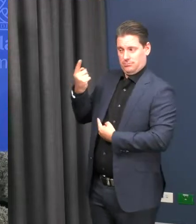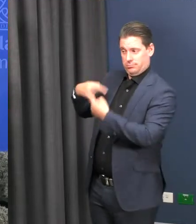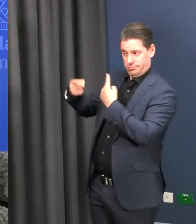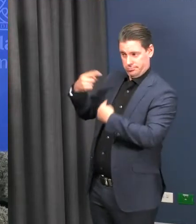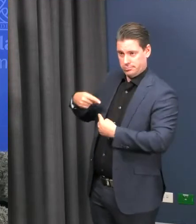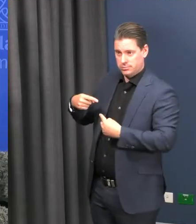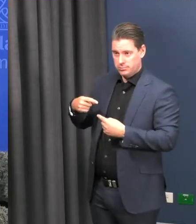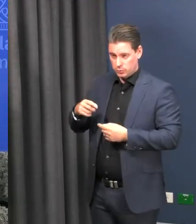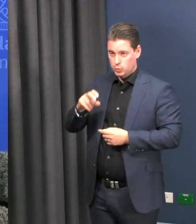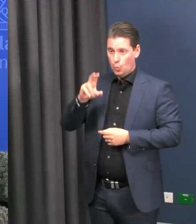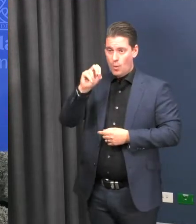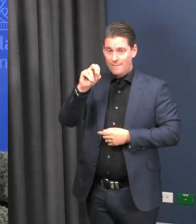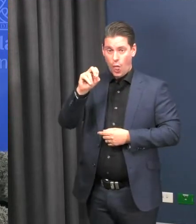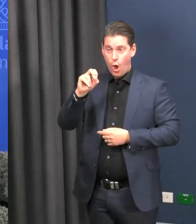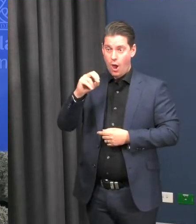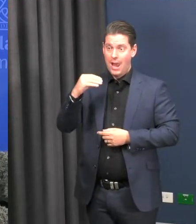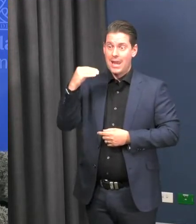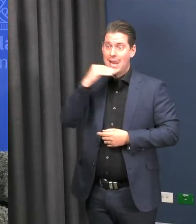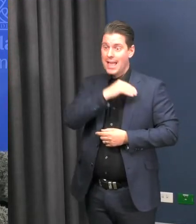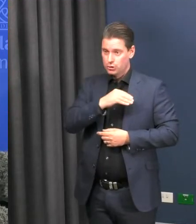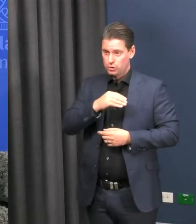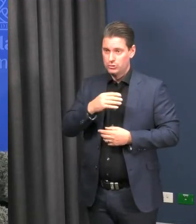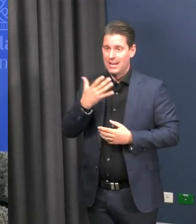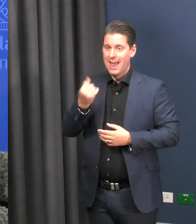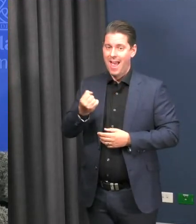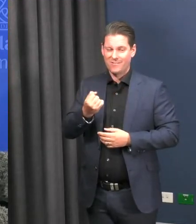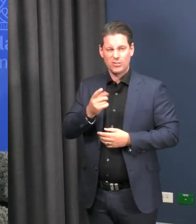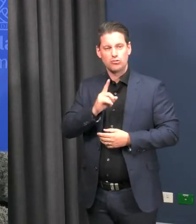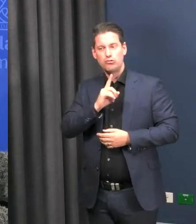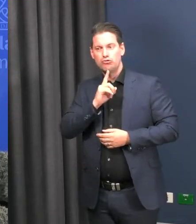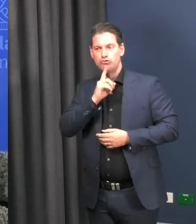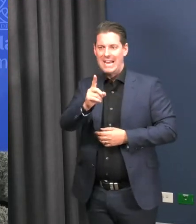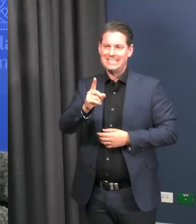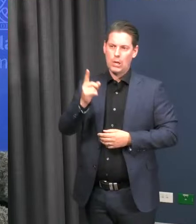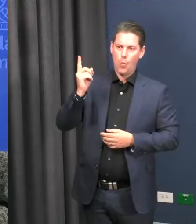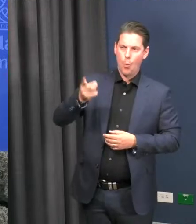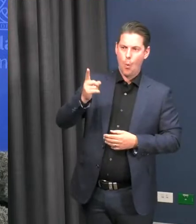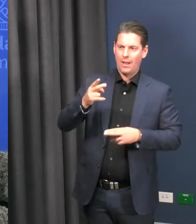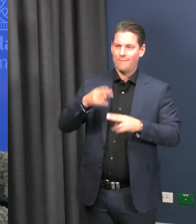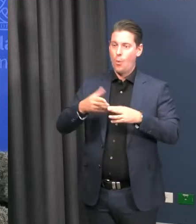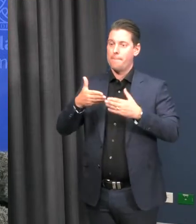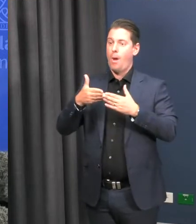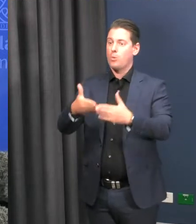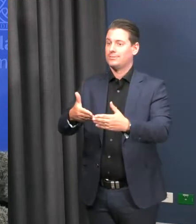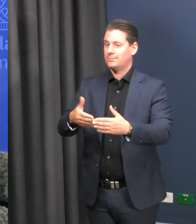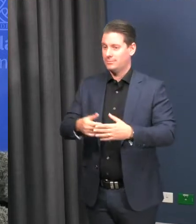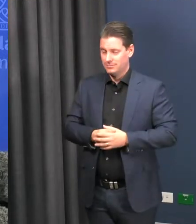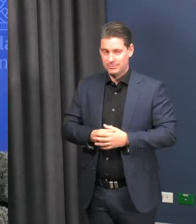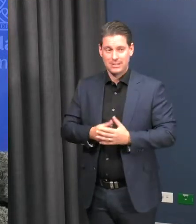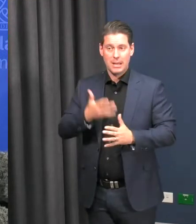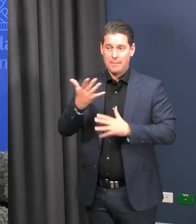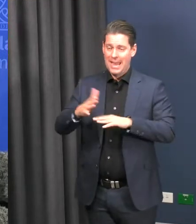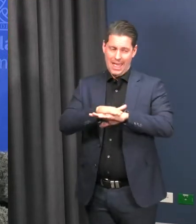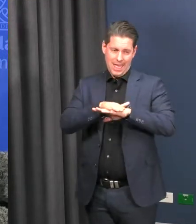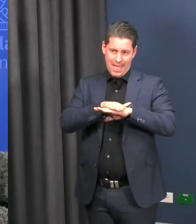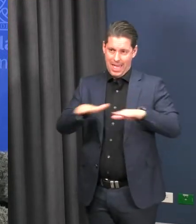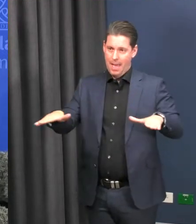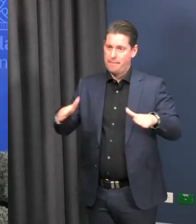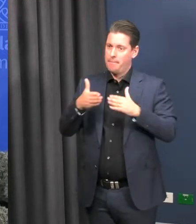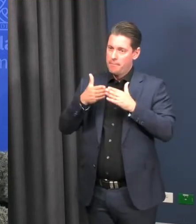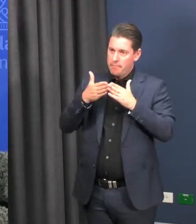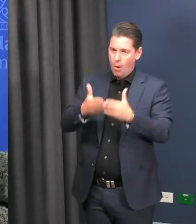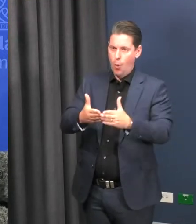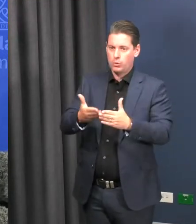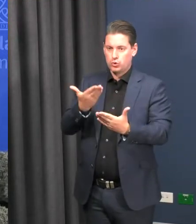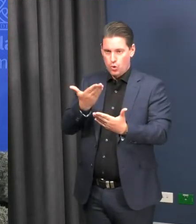that after midday today there is a red alert for vessels. That means that no vessel will be allowed on the water without